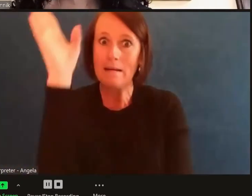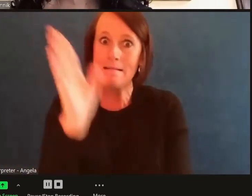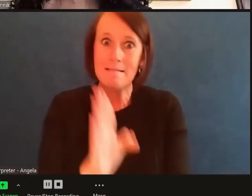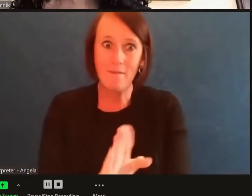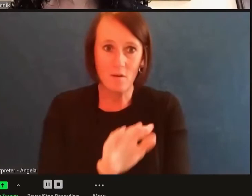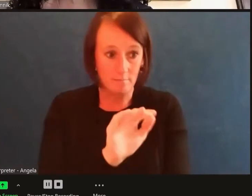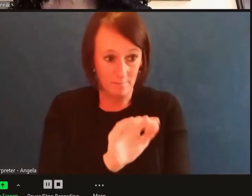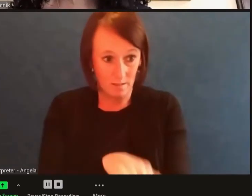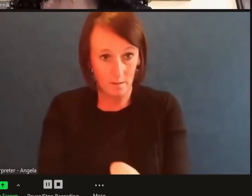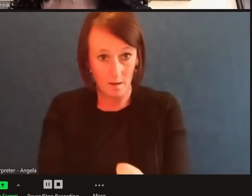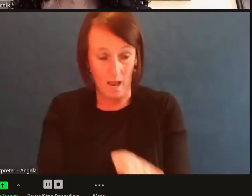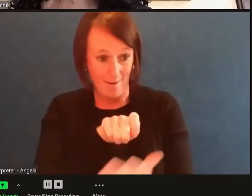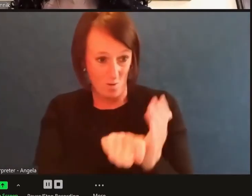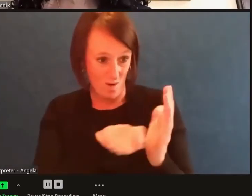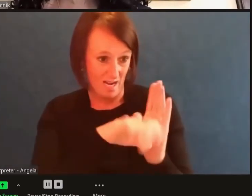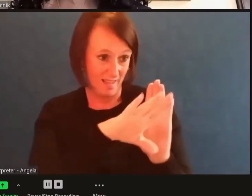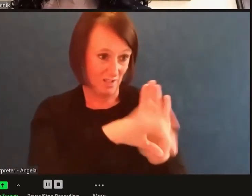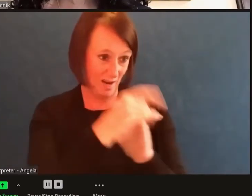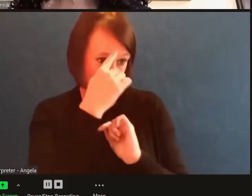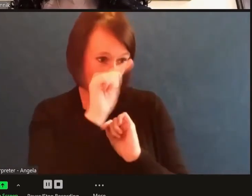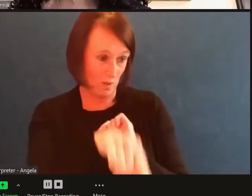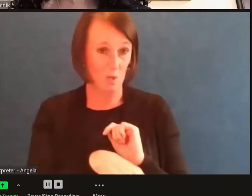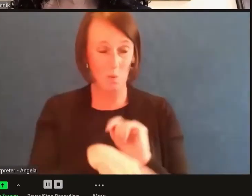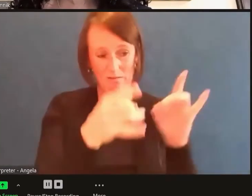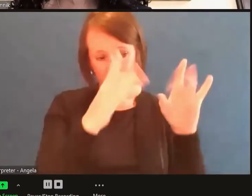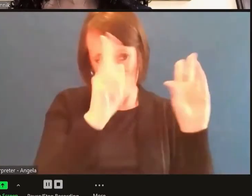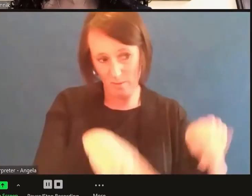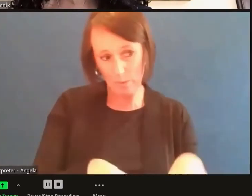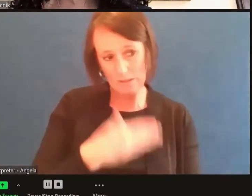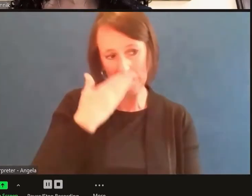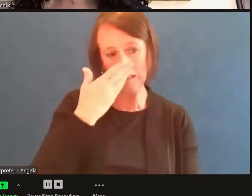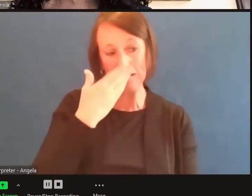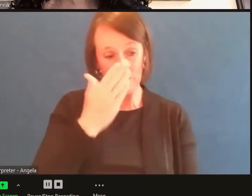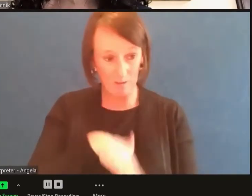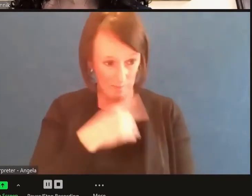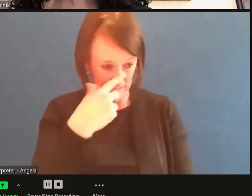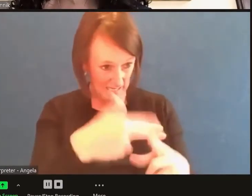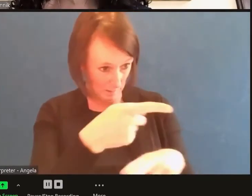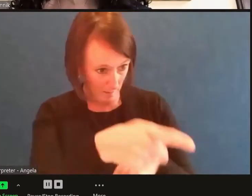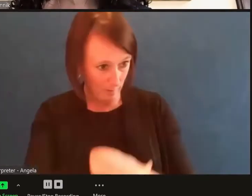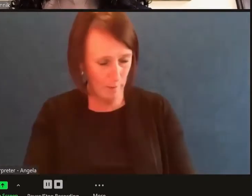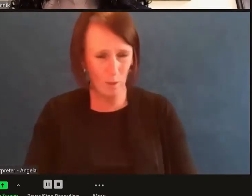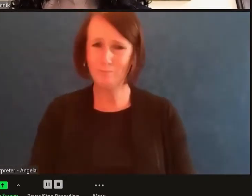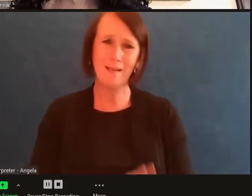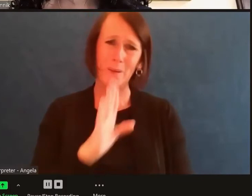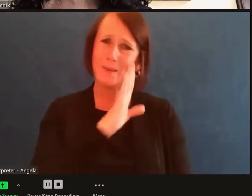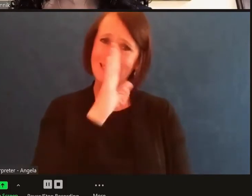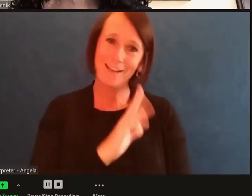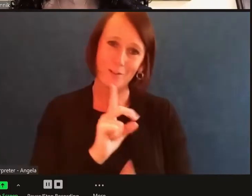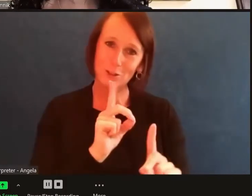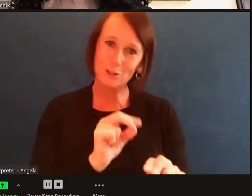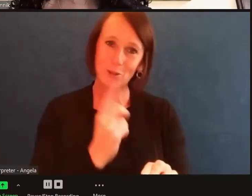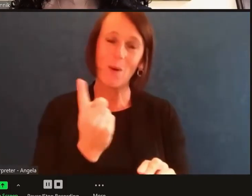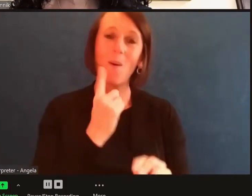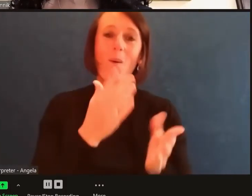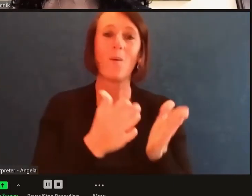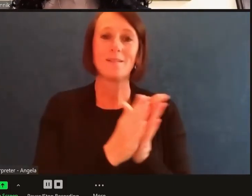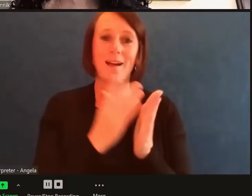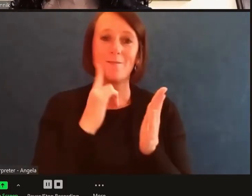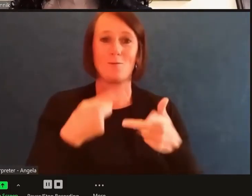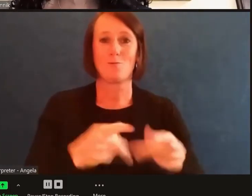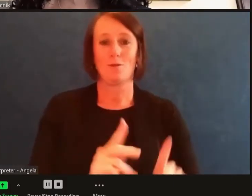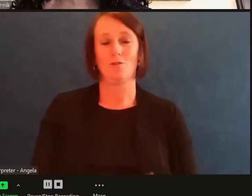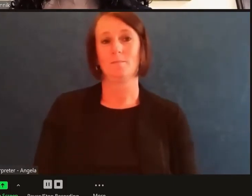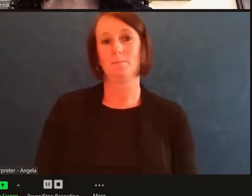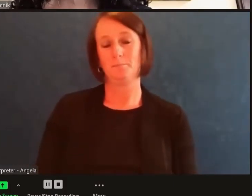say, I'm writing this character. He's an awful person and he smells bad. Could I name him after you? I don't do that.